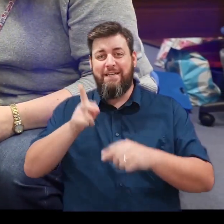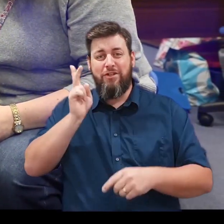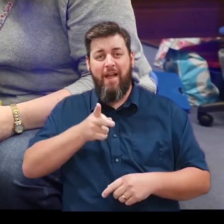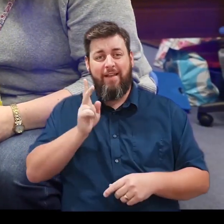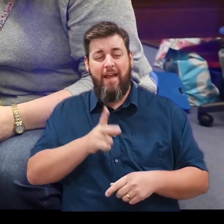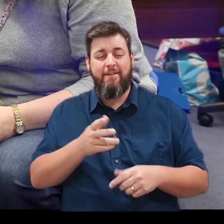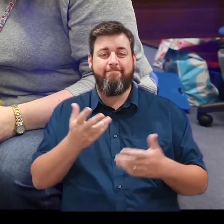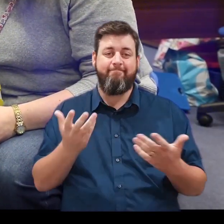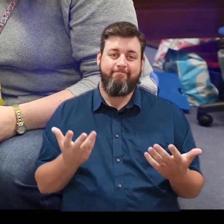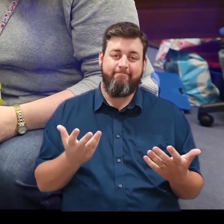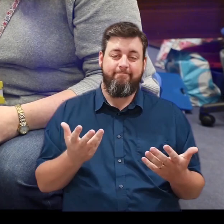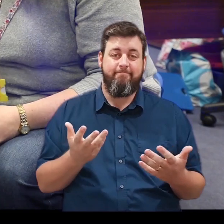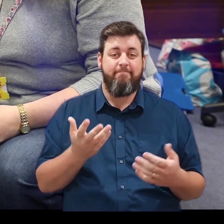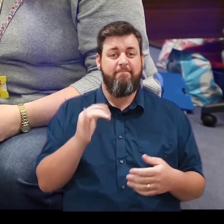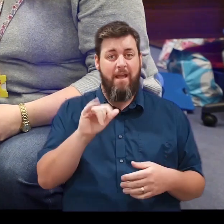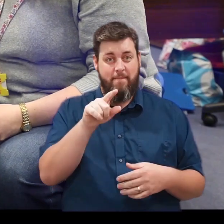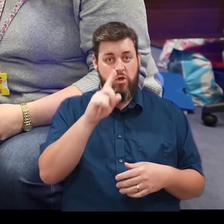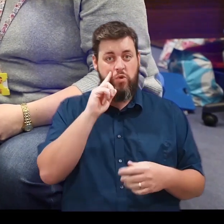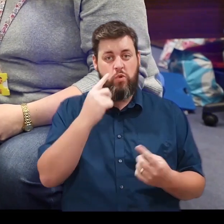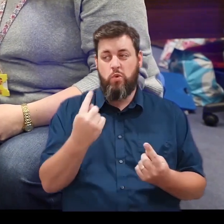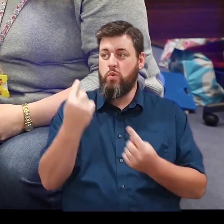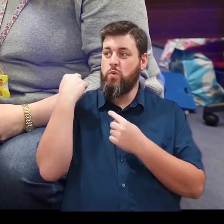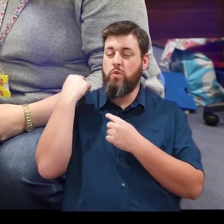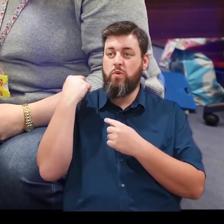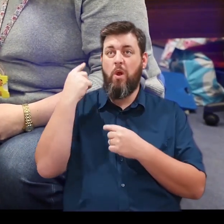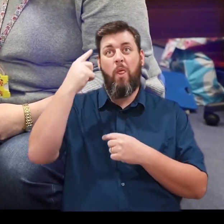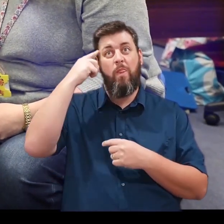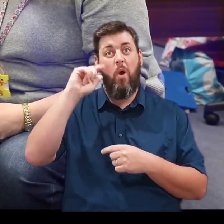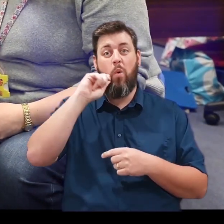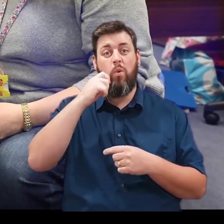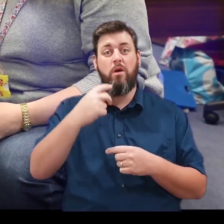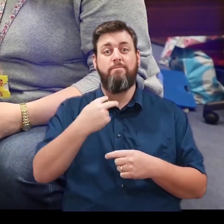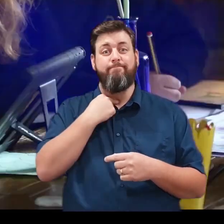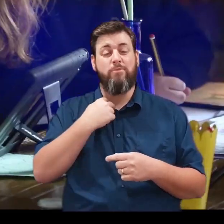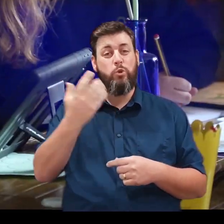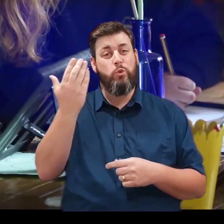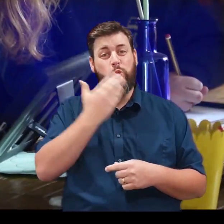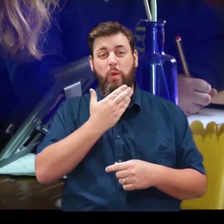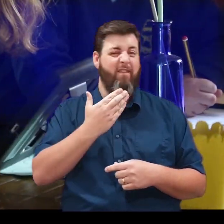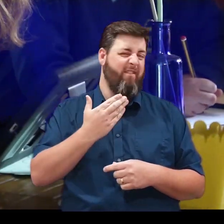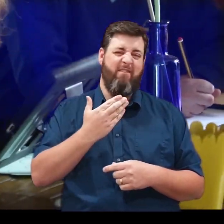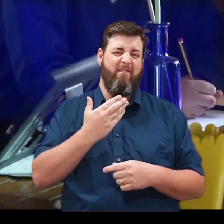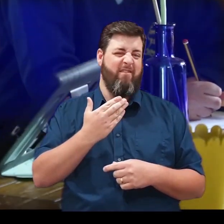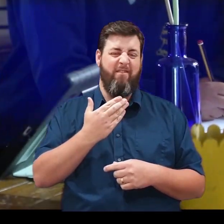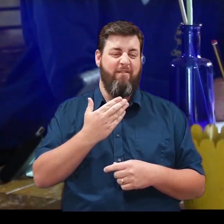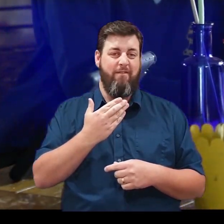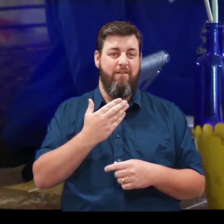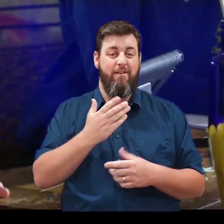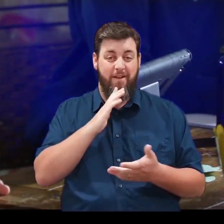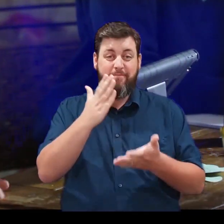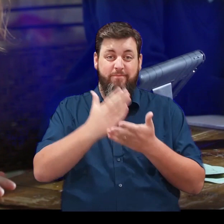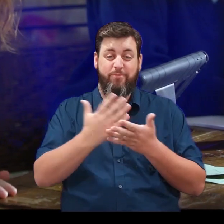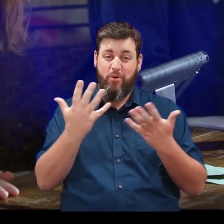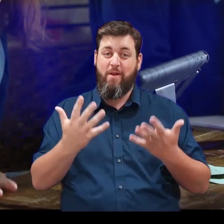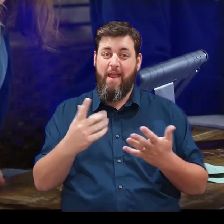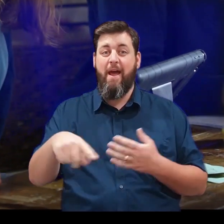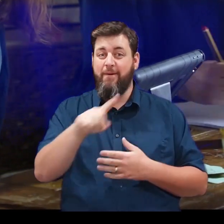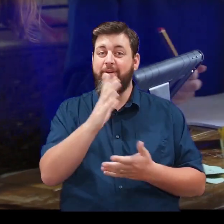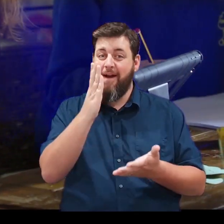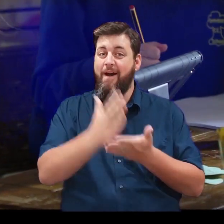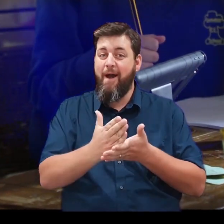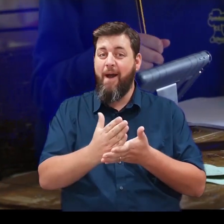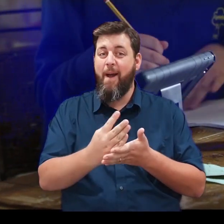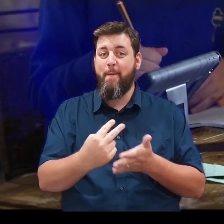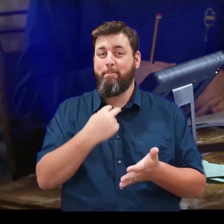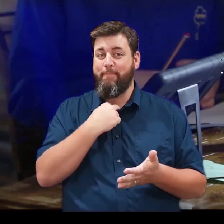again. Although you might not have thought you were going to miss school that much, I'm sure